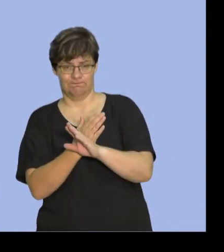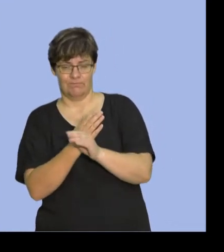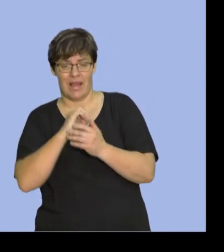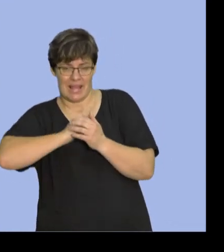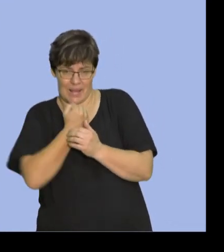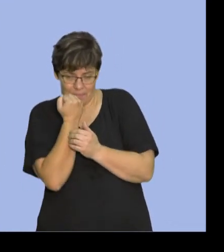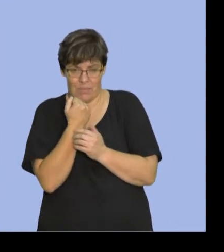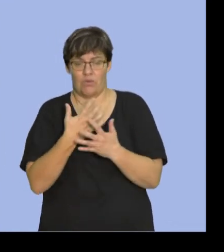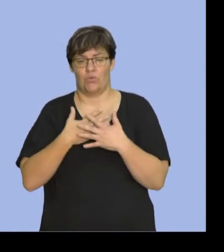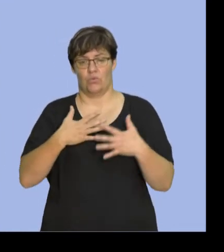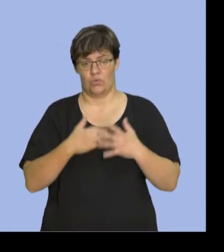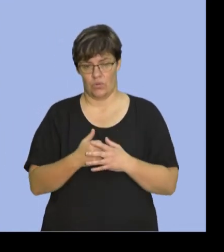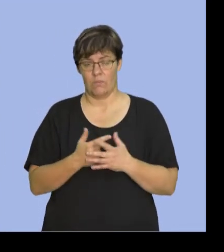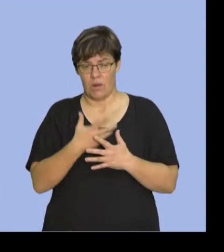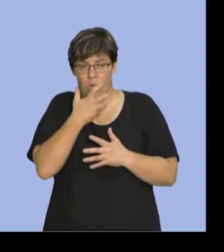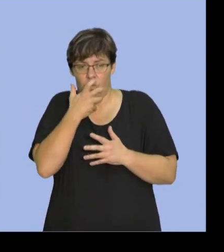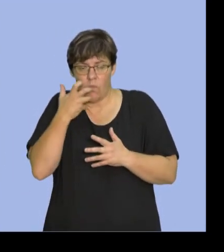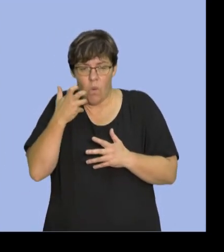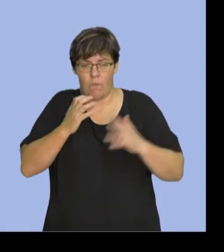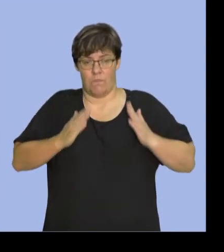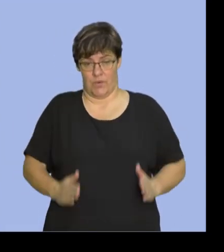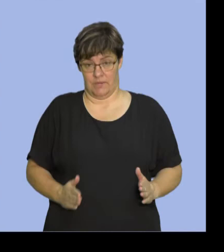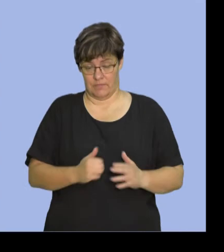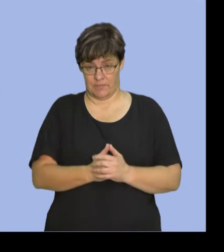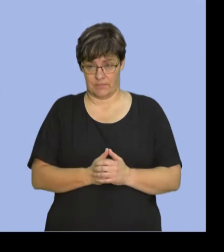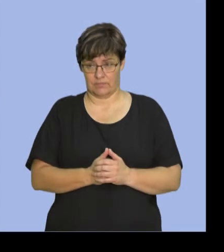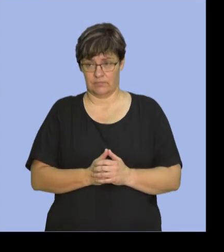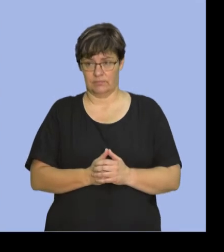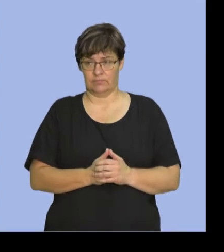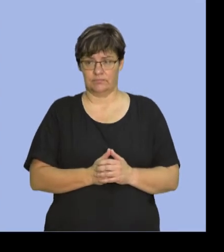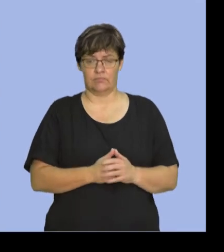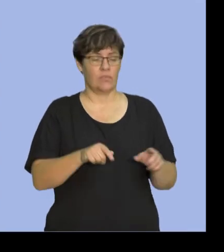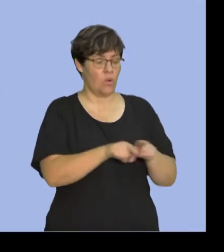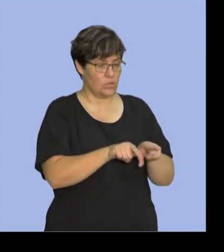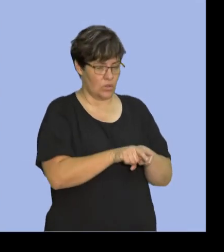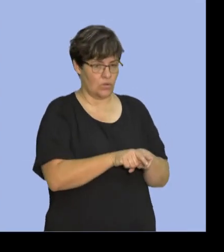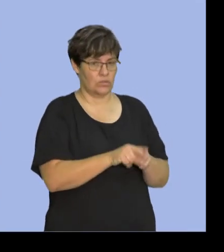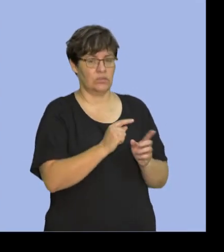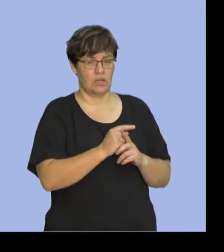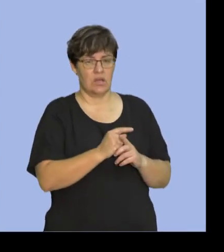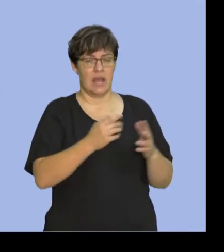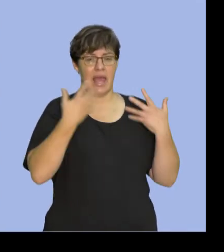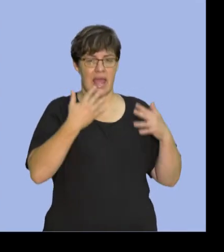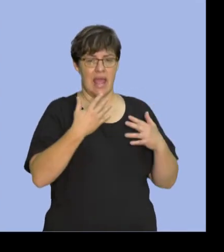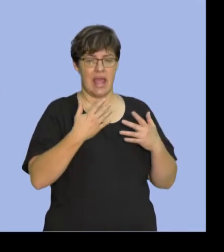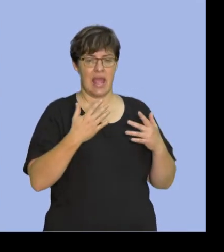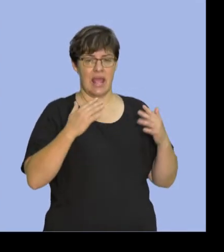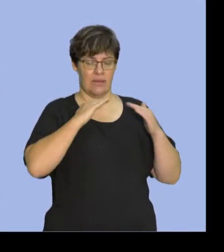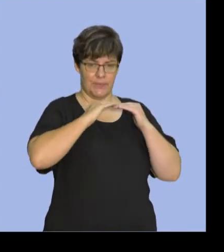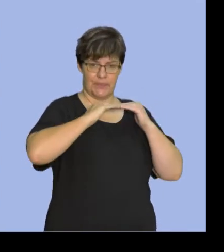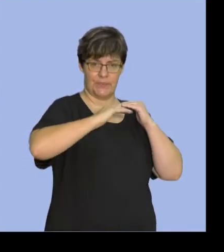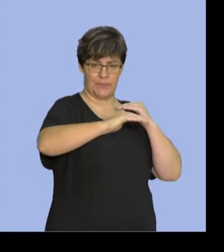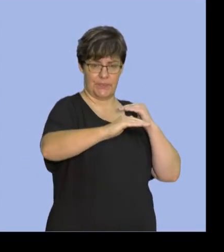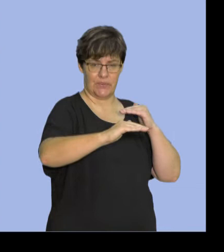respiration in order to warm the body up. We also know that the hair flattens on a hot day, and that's